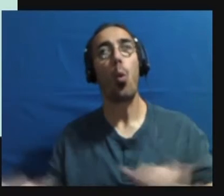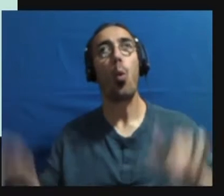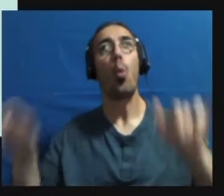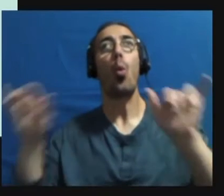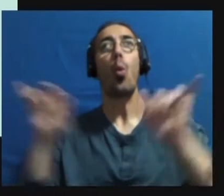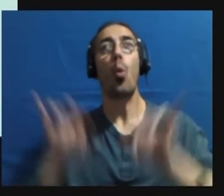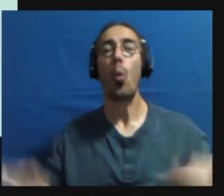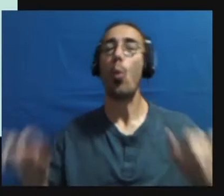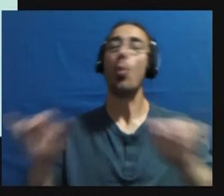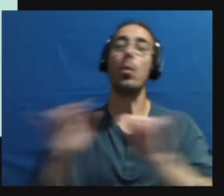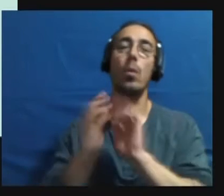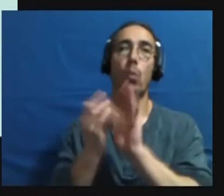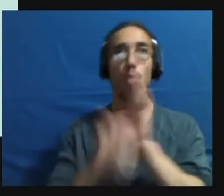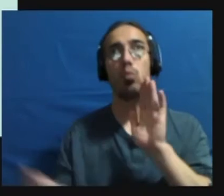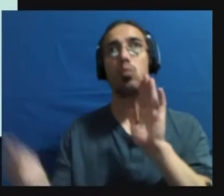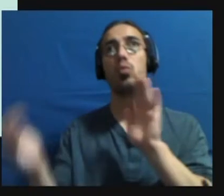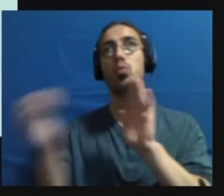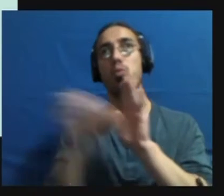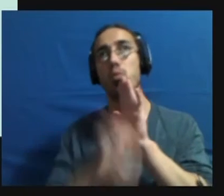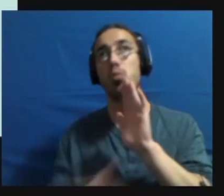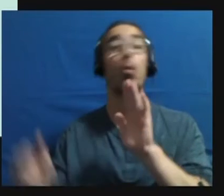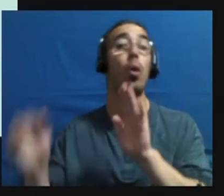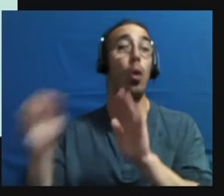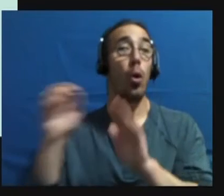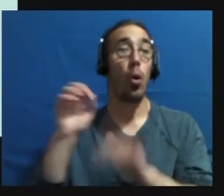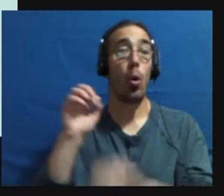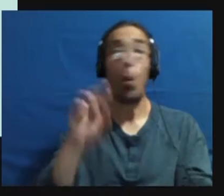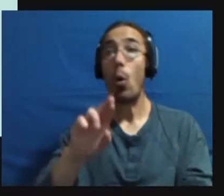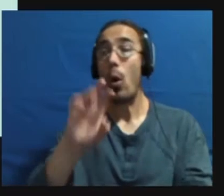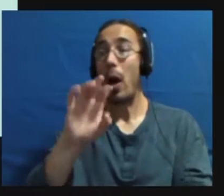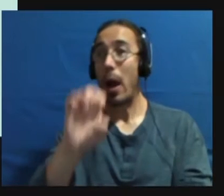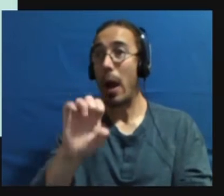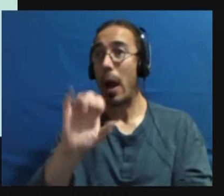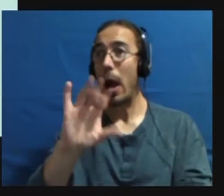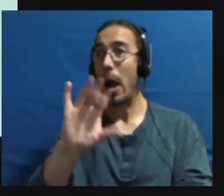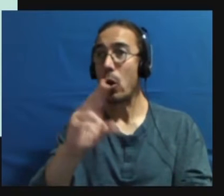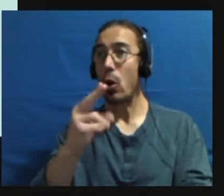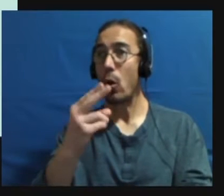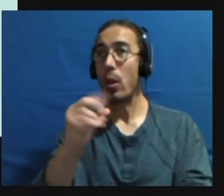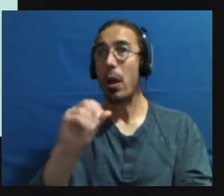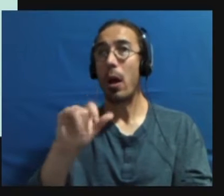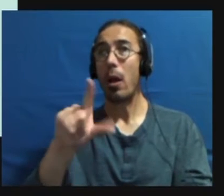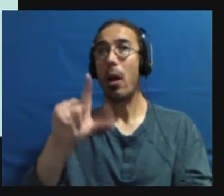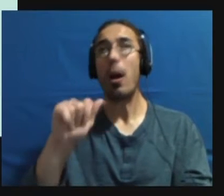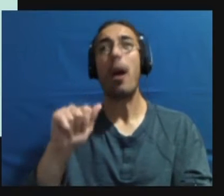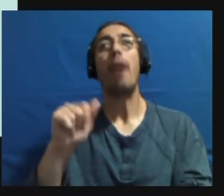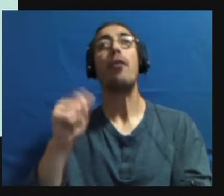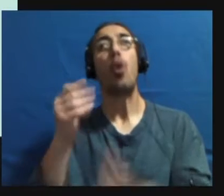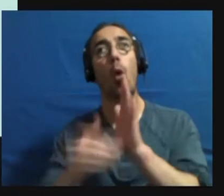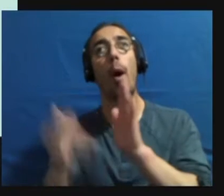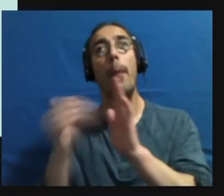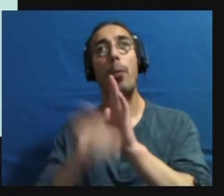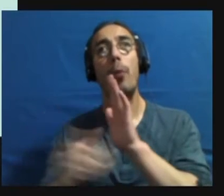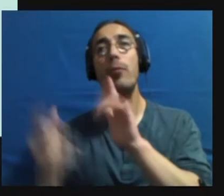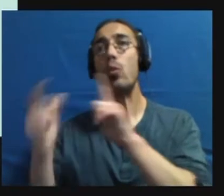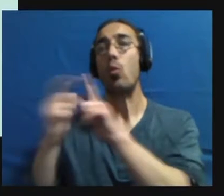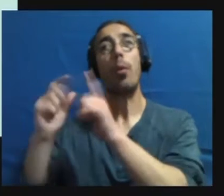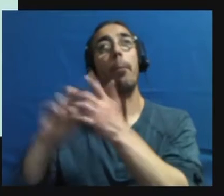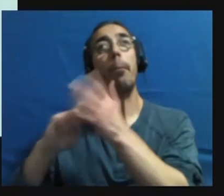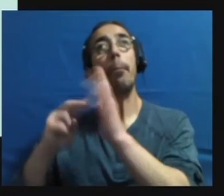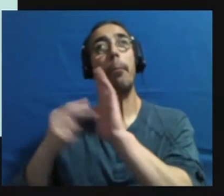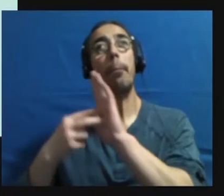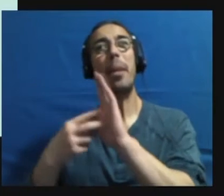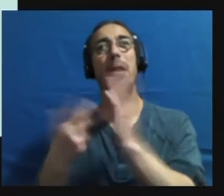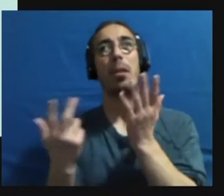repeat. It can be echolalia or the repetition of words. A lot of the time, echolalia is defined as the repetition